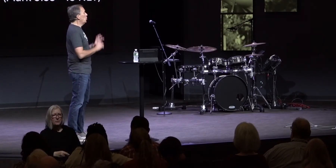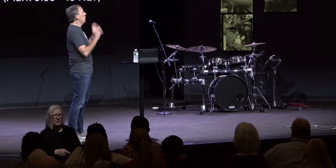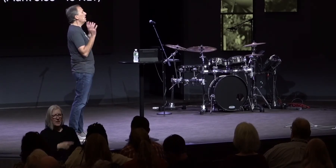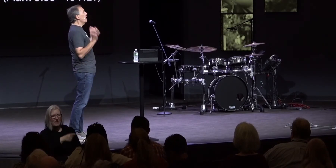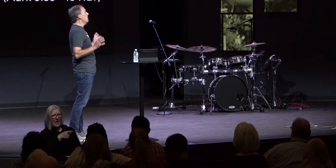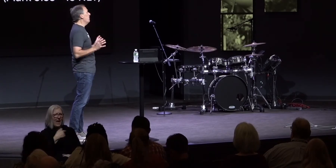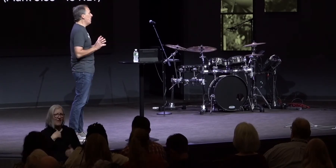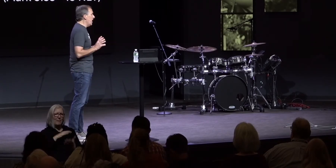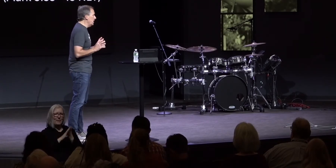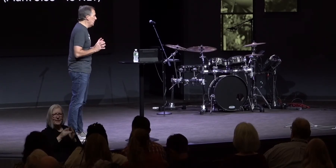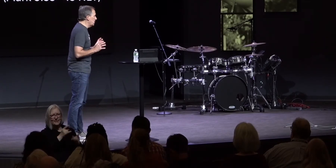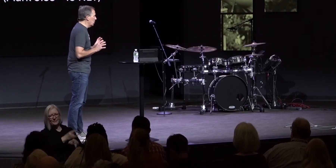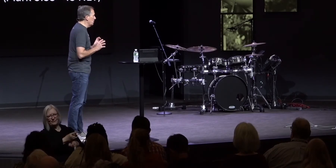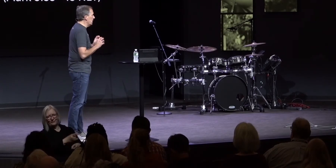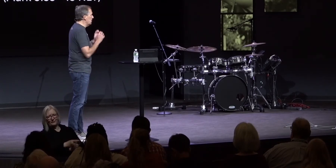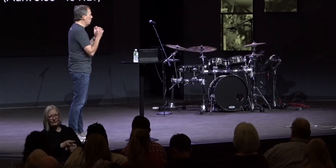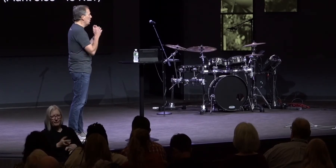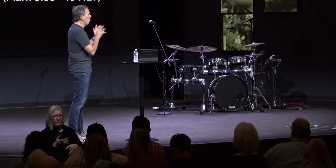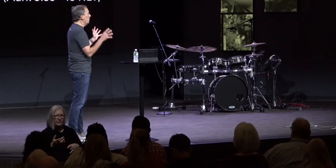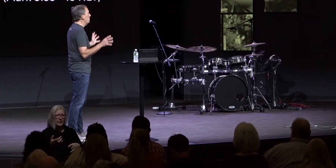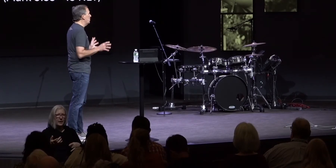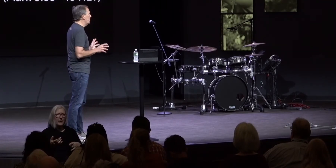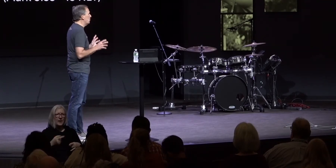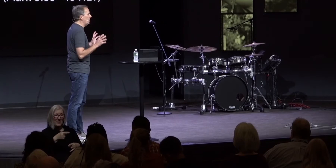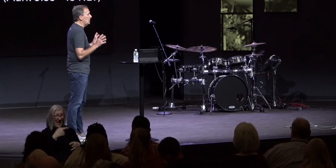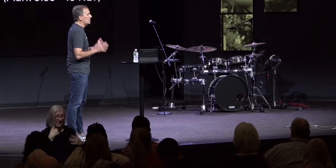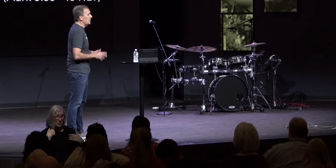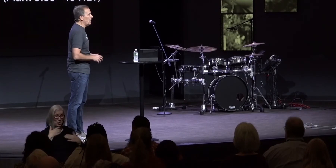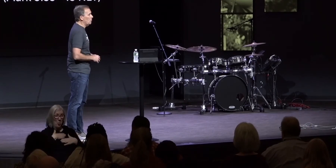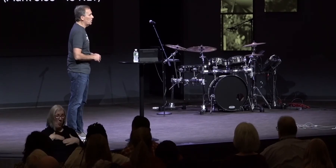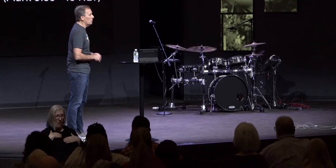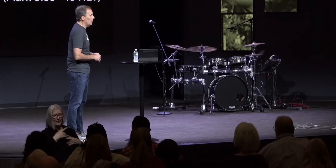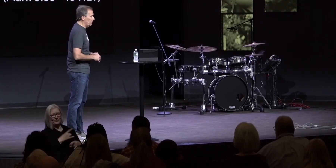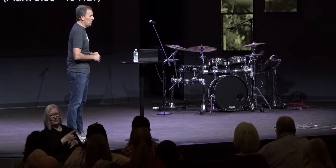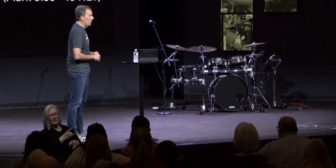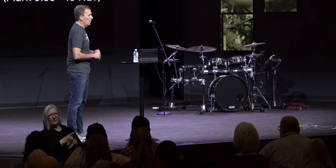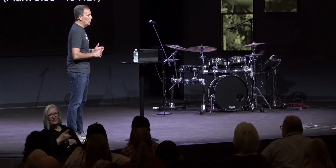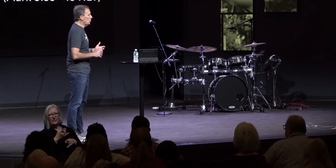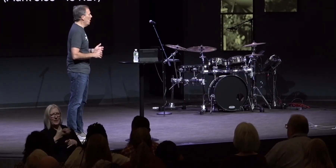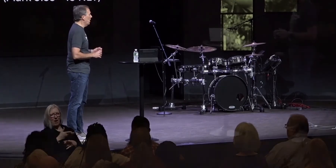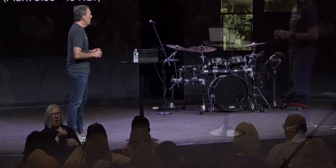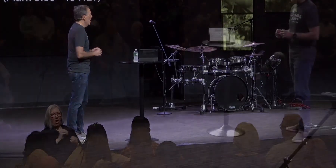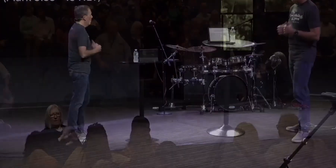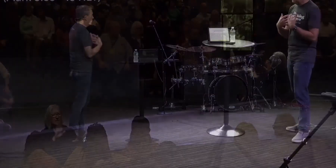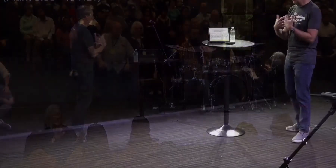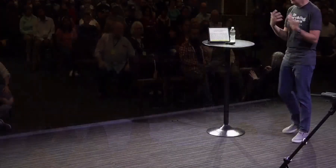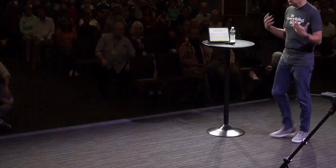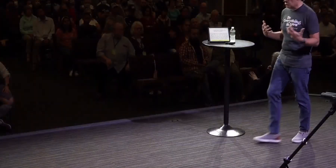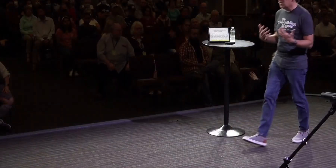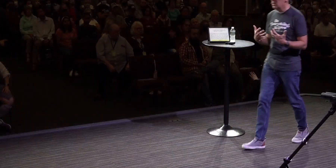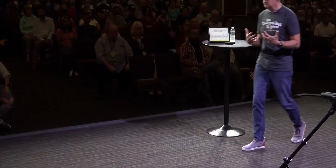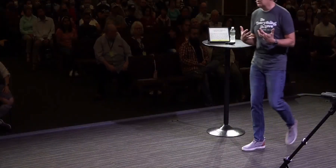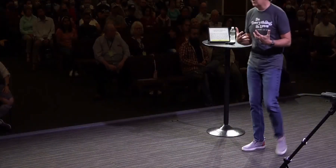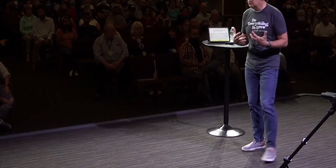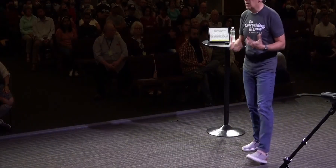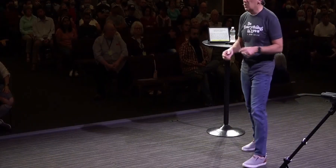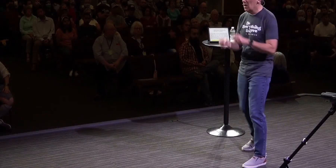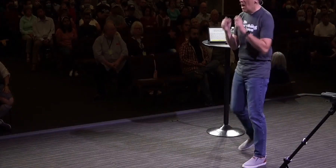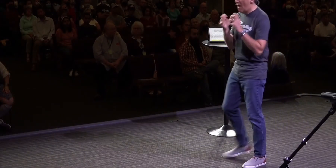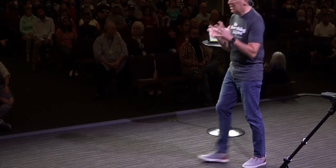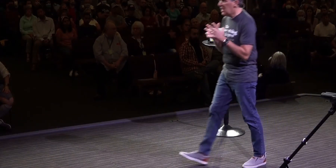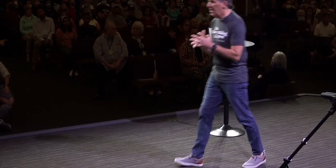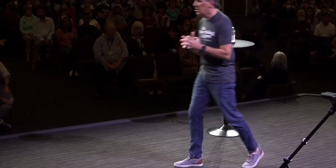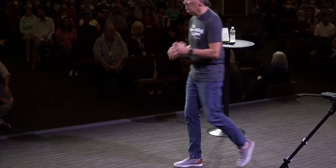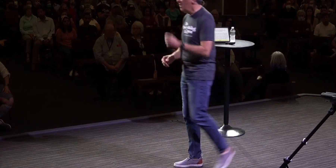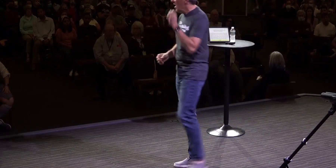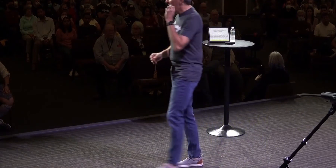the joy that they may find in circumstances we attribute to just being insane with grief or shock. But Jesus walks into a situation